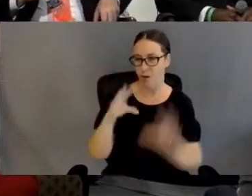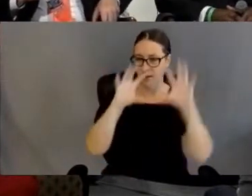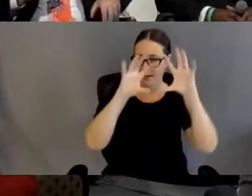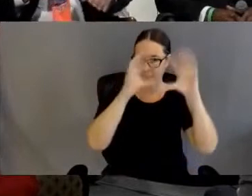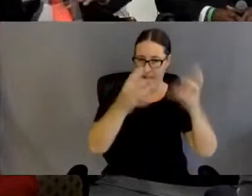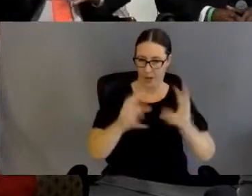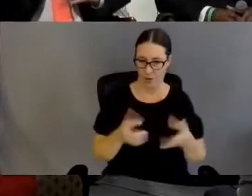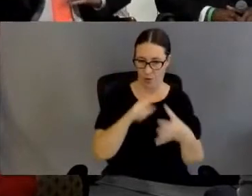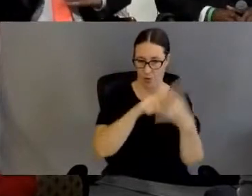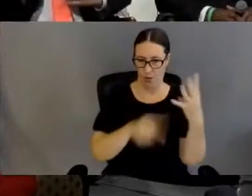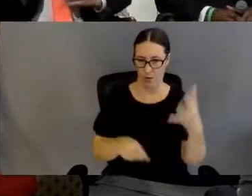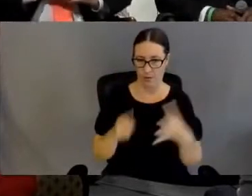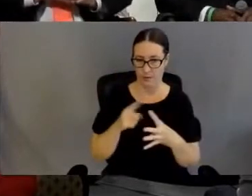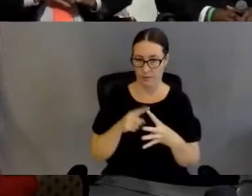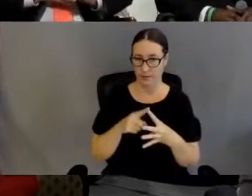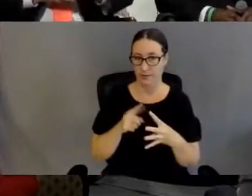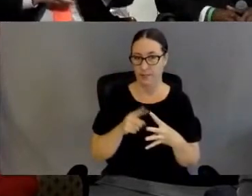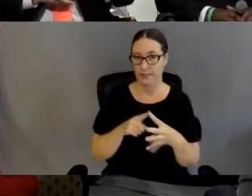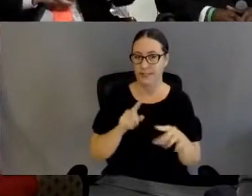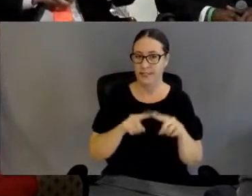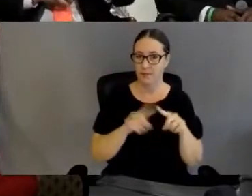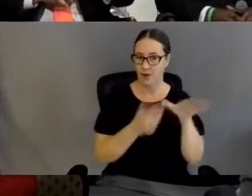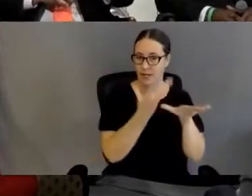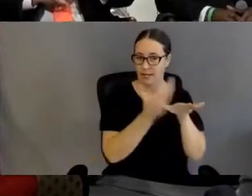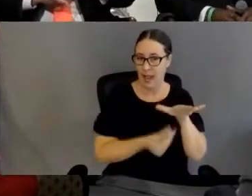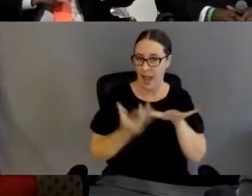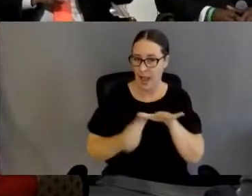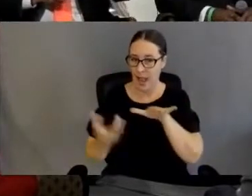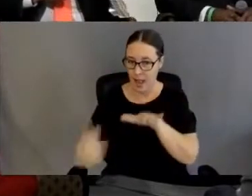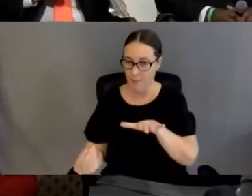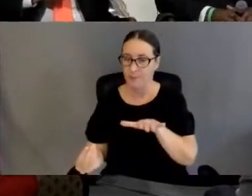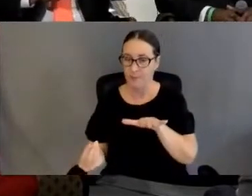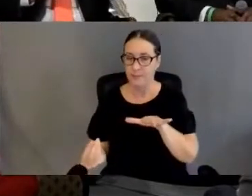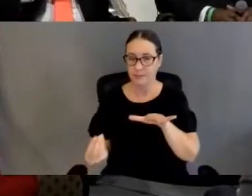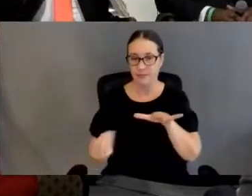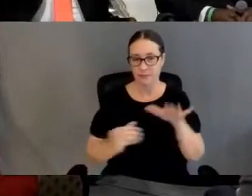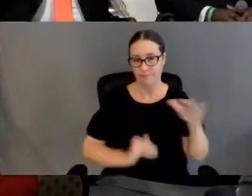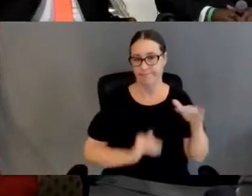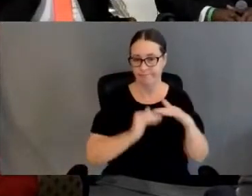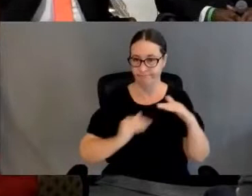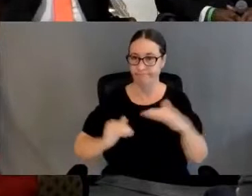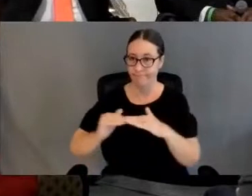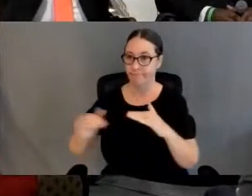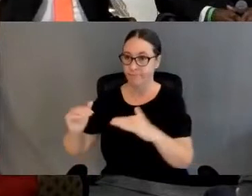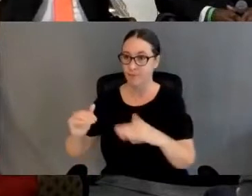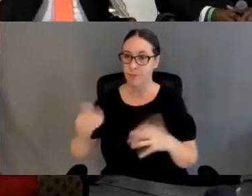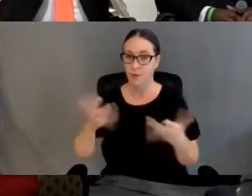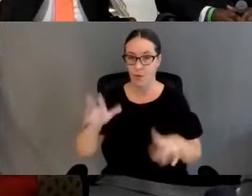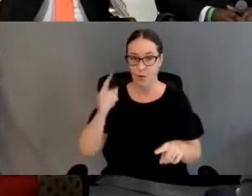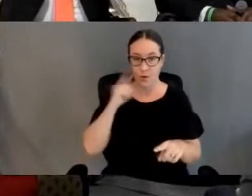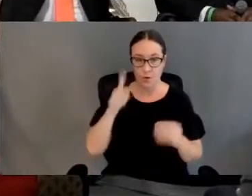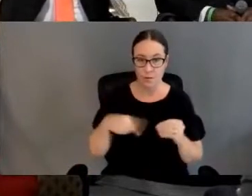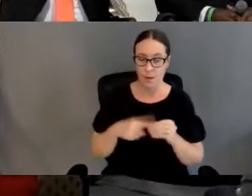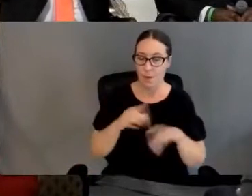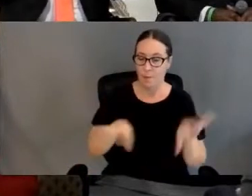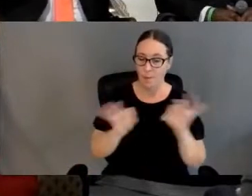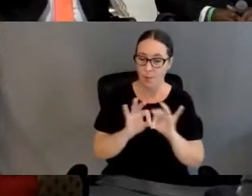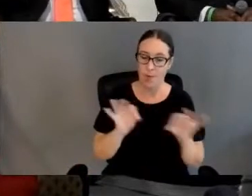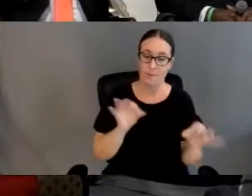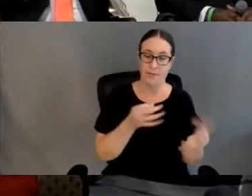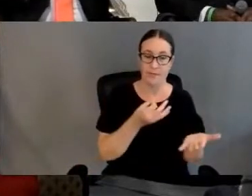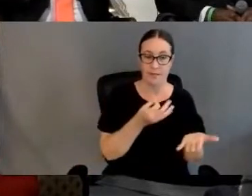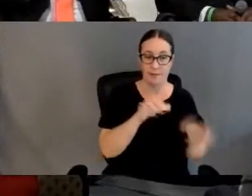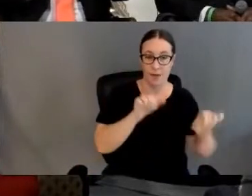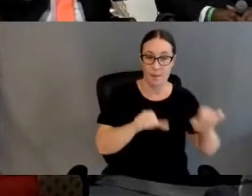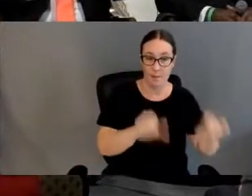fill gaps, and you've heard already about the importance of equity financing, of capacity building, of